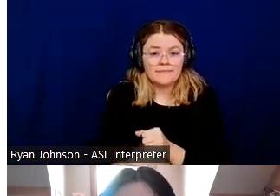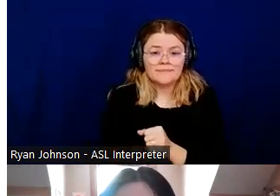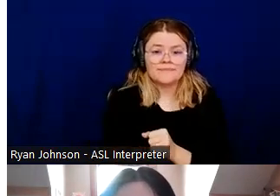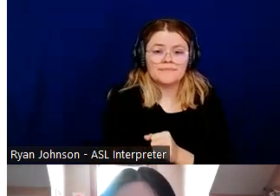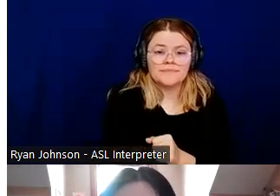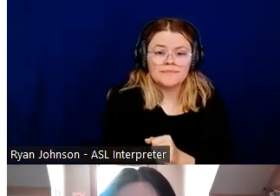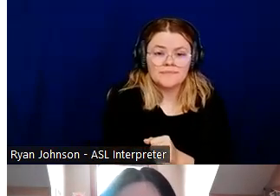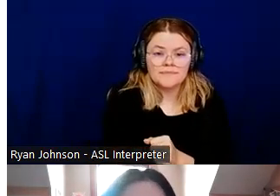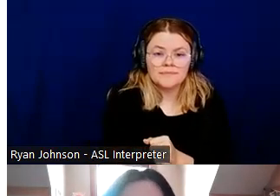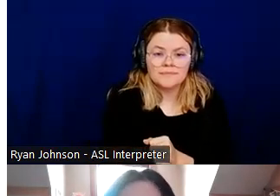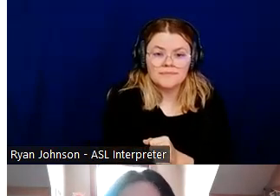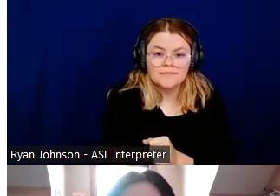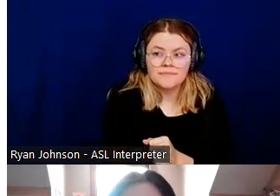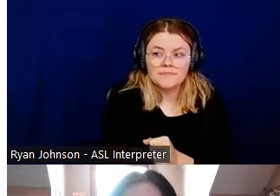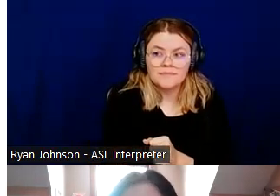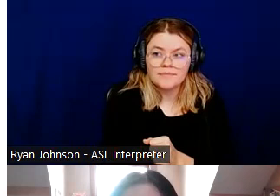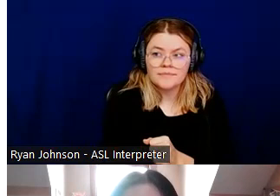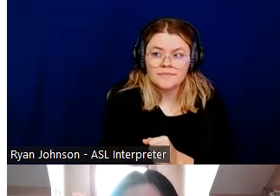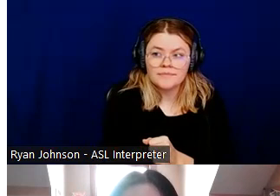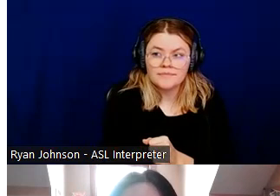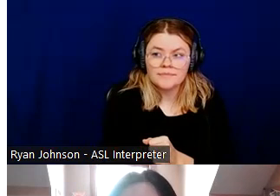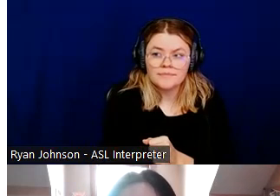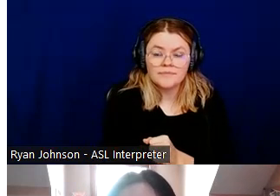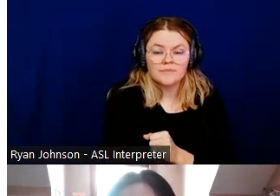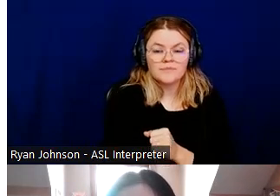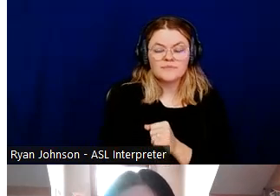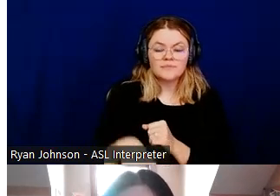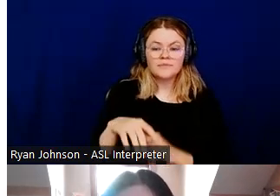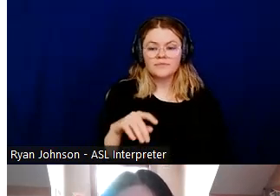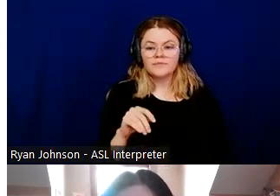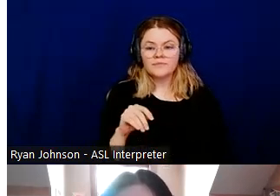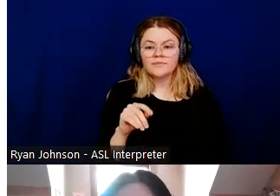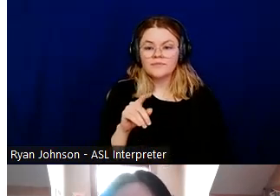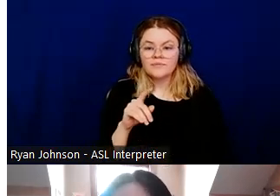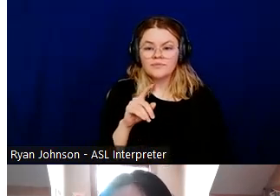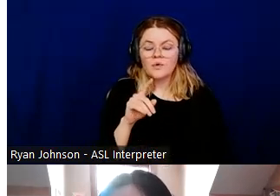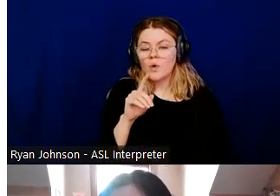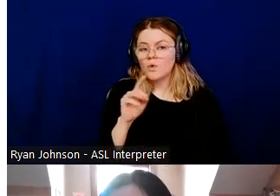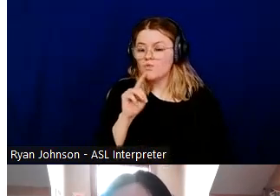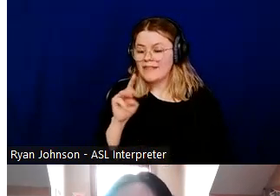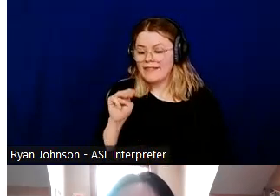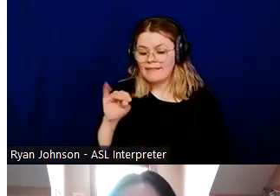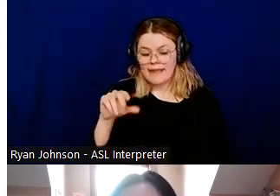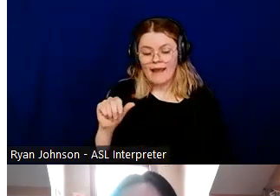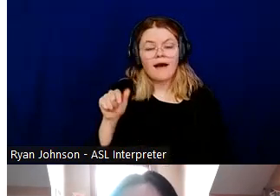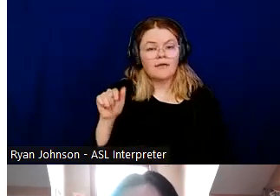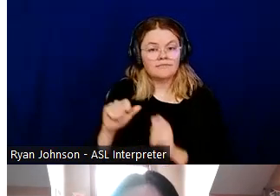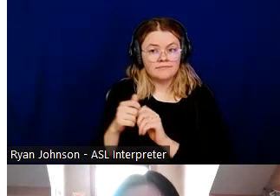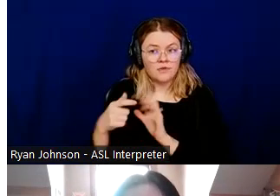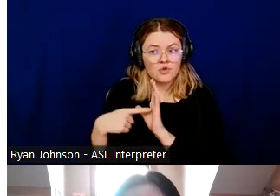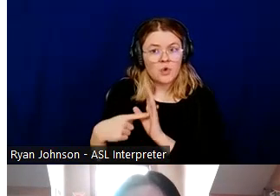general, research suggests that the media's portrayal of women as sex objects and victims tend to